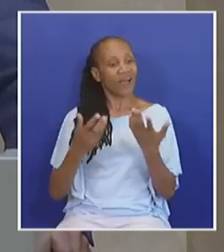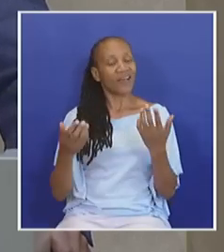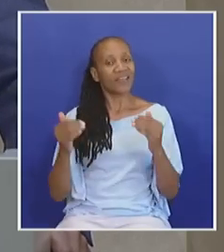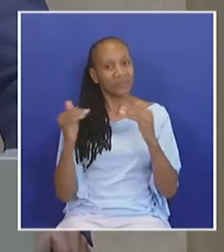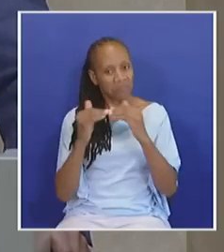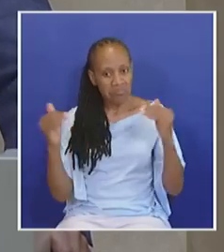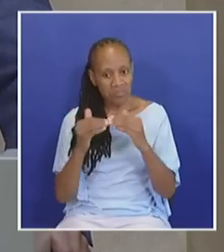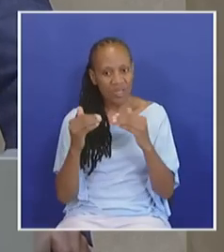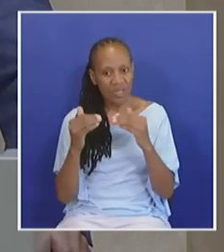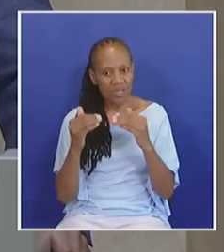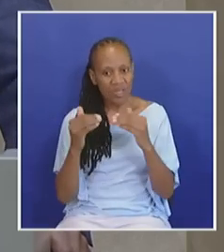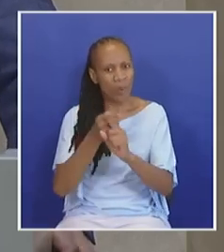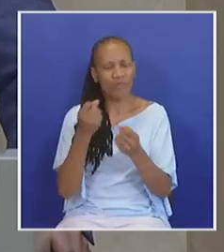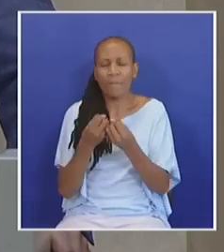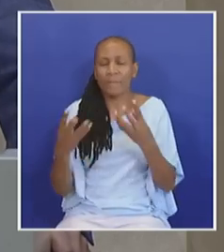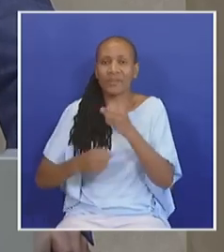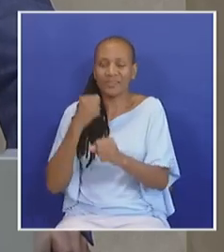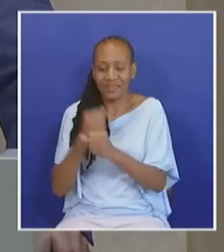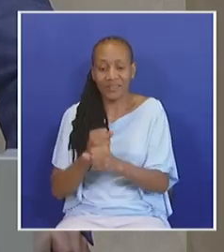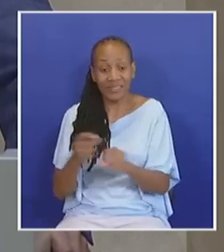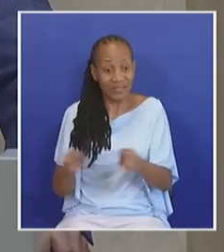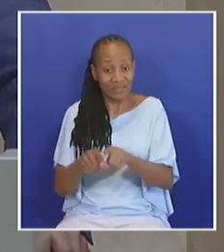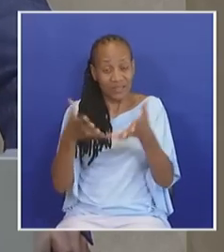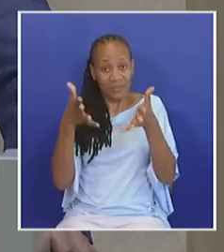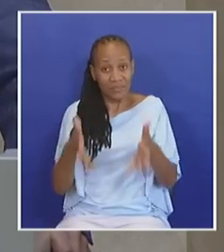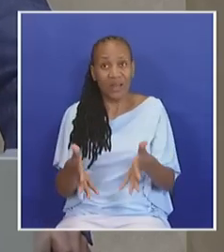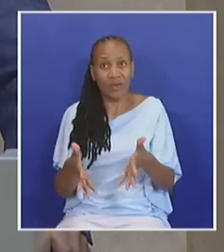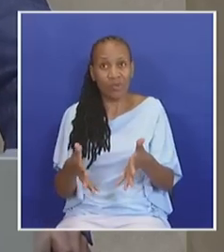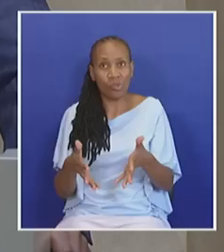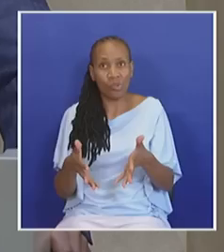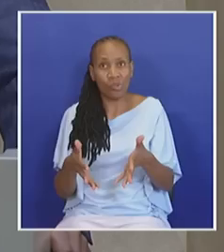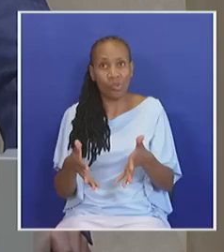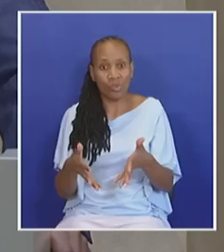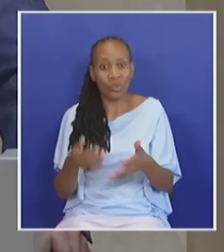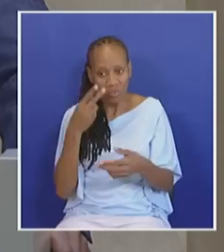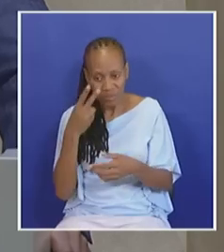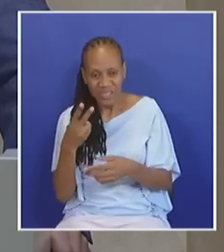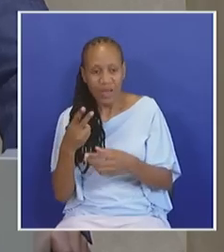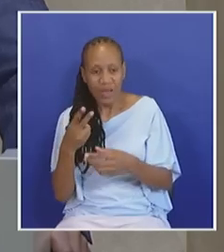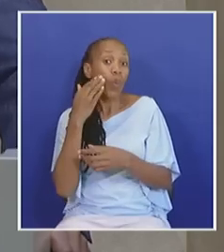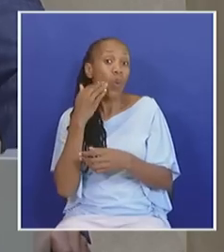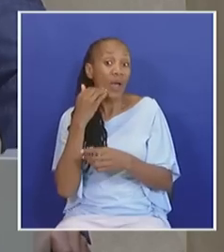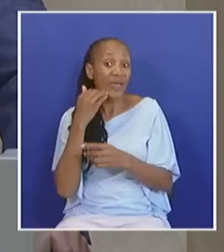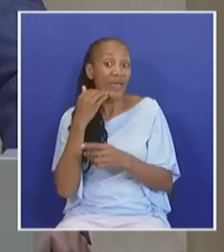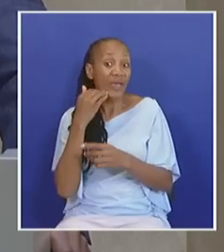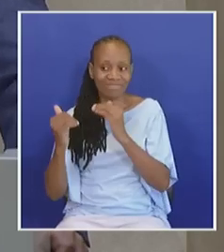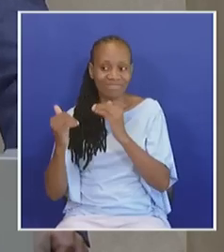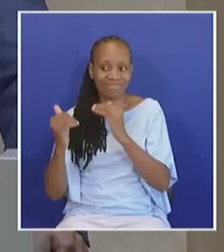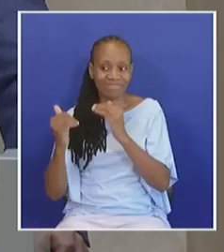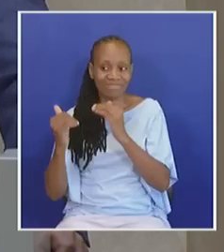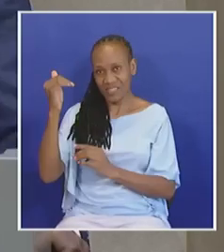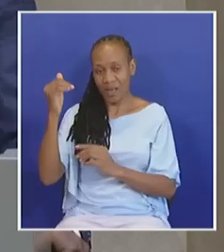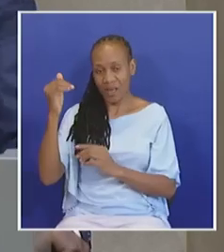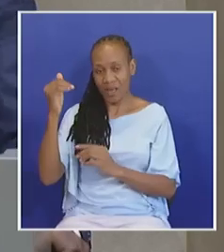great contradiction. The white grievance politics of right are prefaced upon a sense of white disadvantage. The insecurity felt by